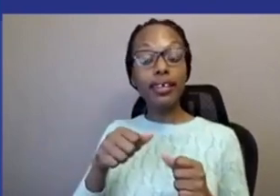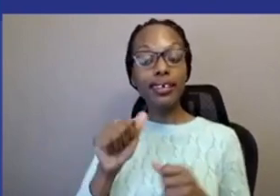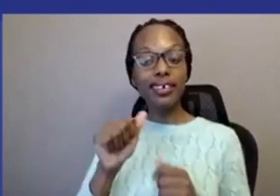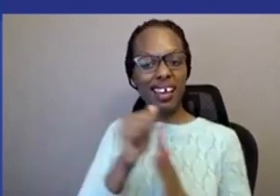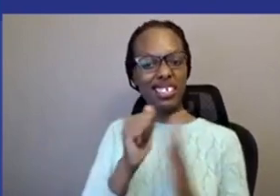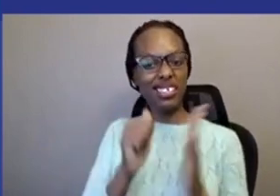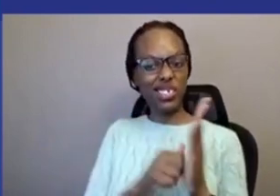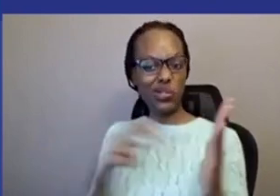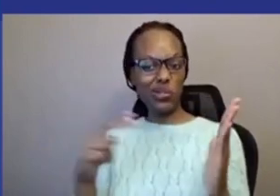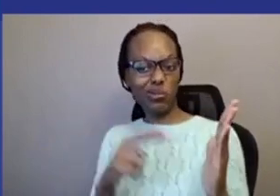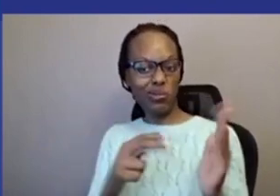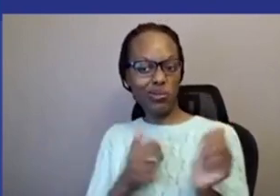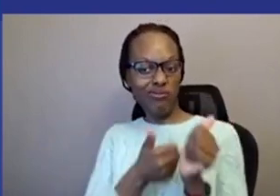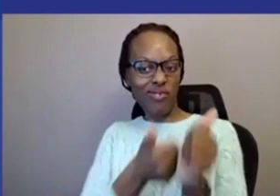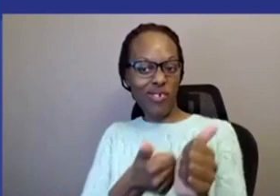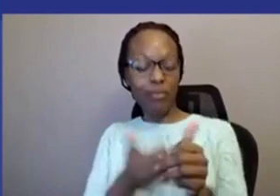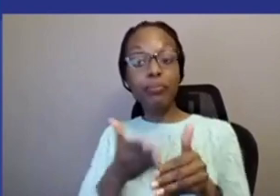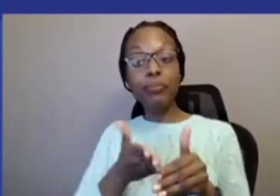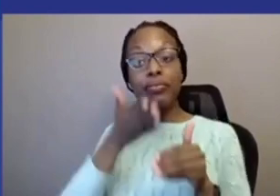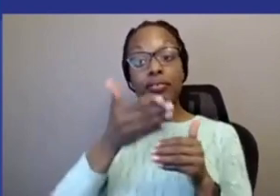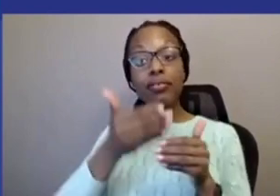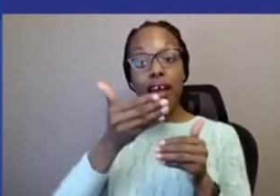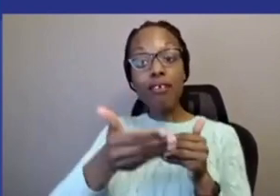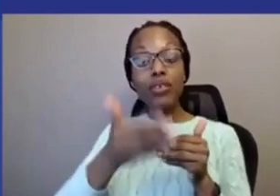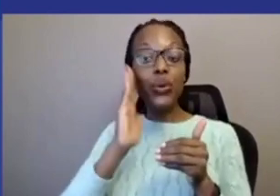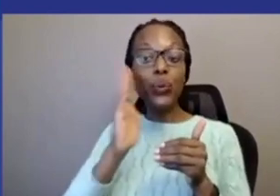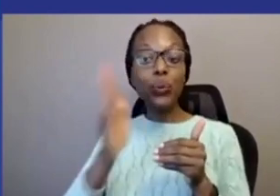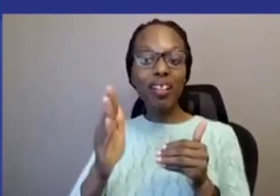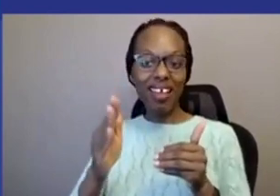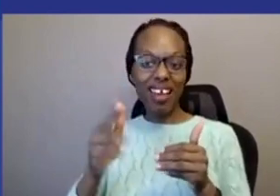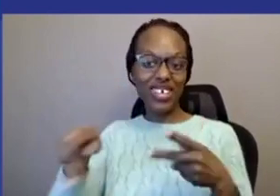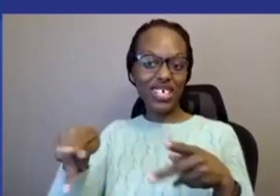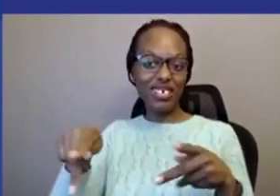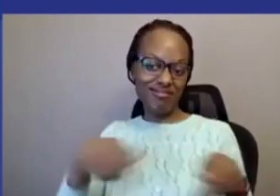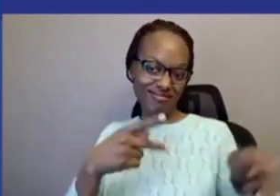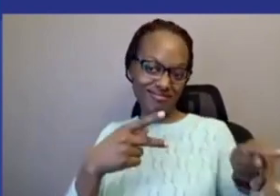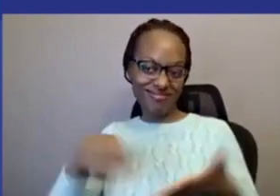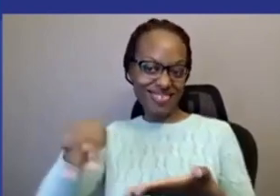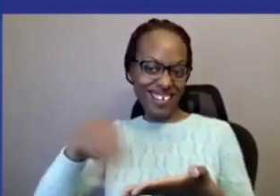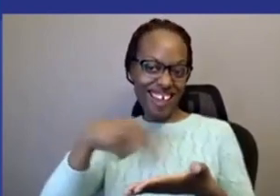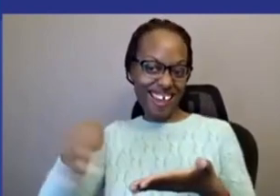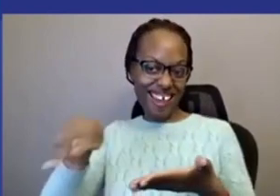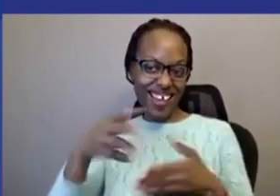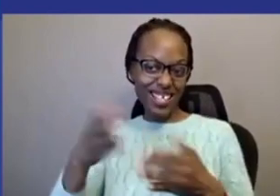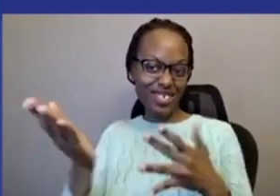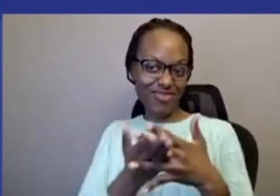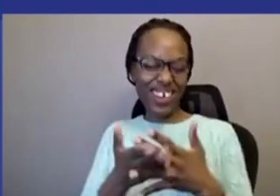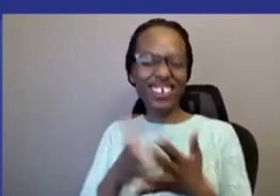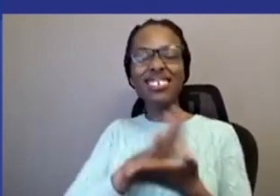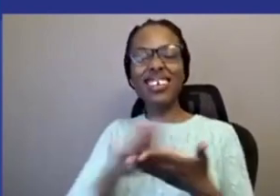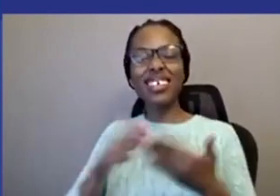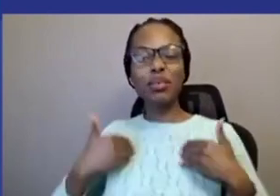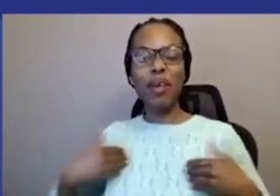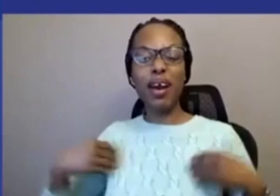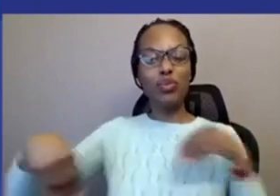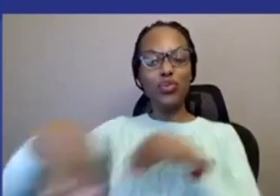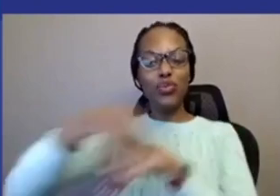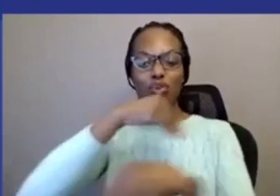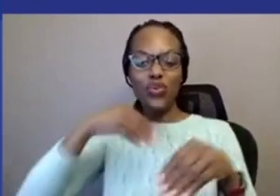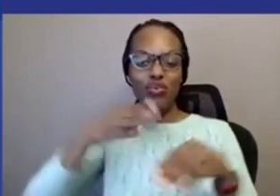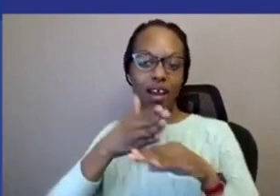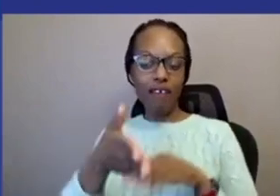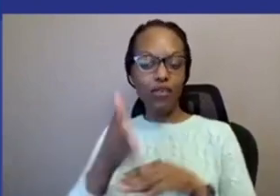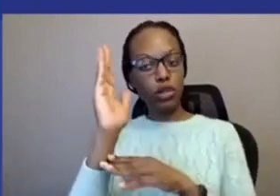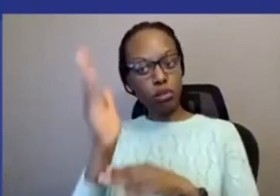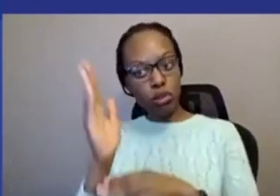that, we have a wonderful dance break with VHQ Red. Get your bodies moving after this whole day of panels and important conversations. This will be